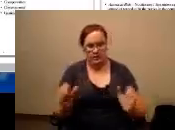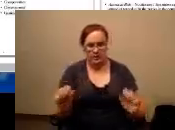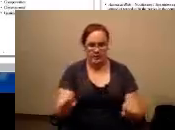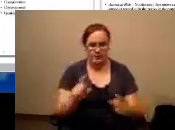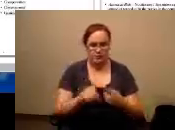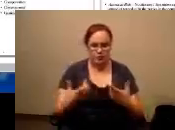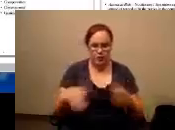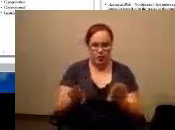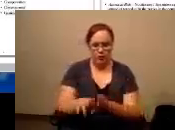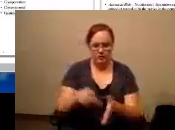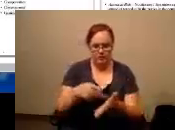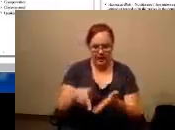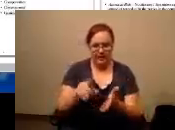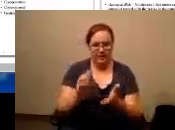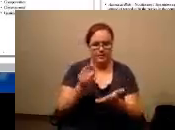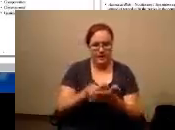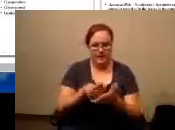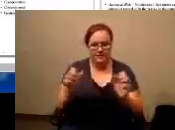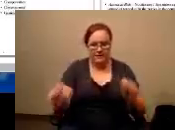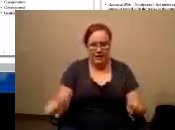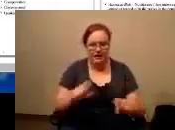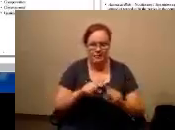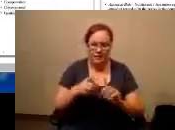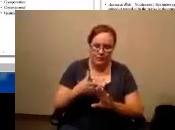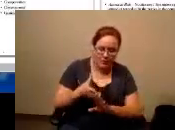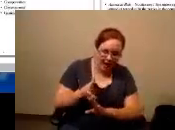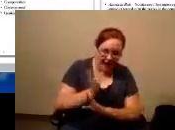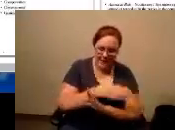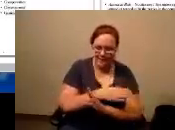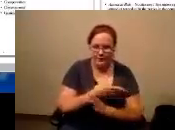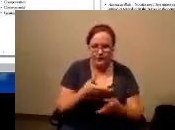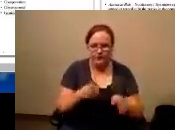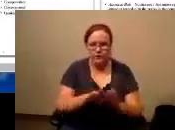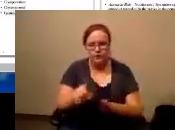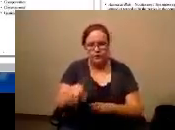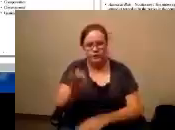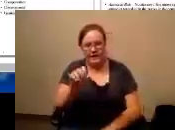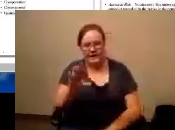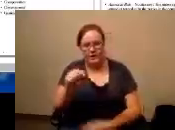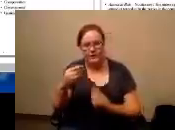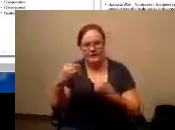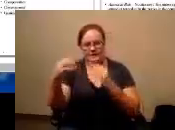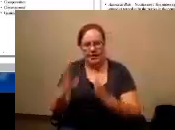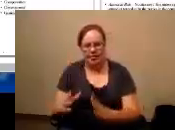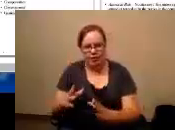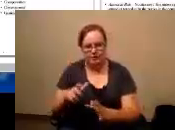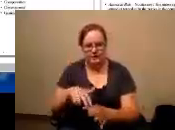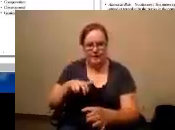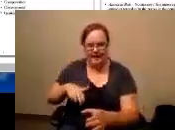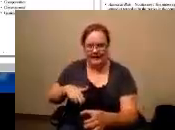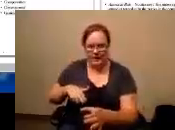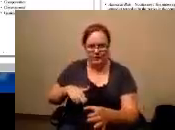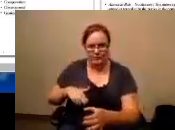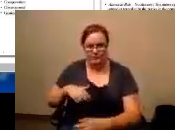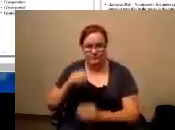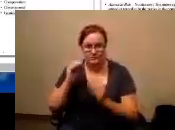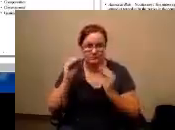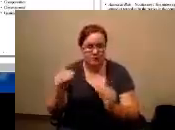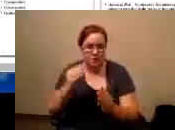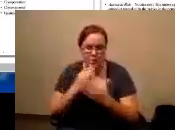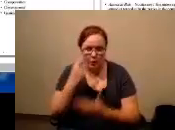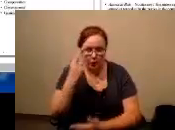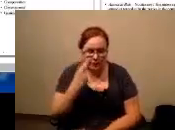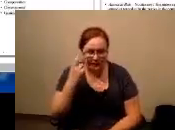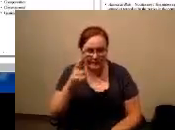money. And right before closing, you find out that the seller is backing out. Now, the seller does not have a good reason.